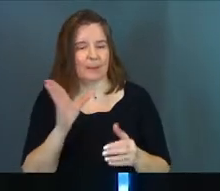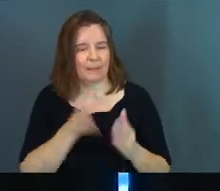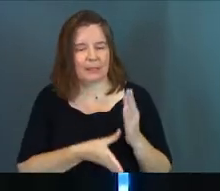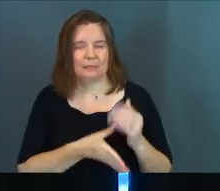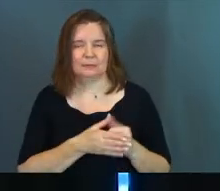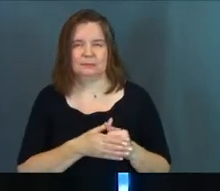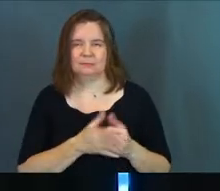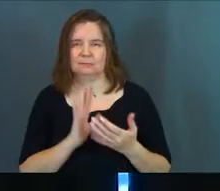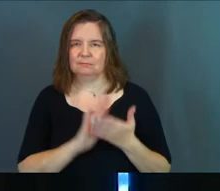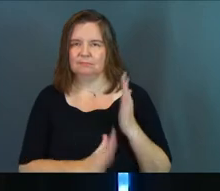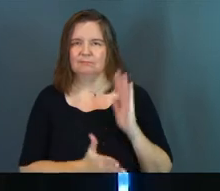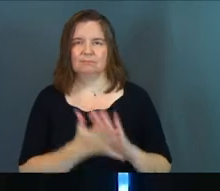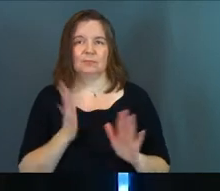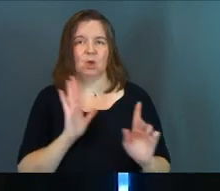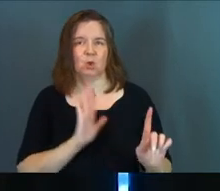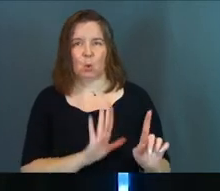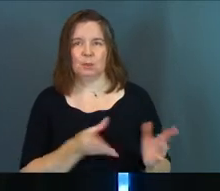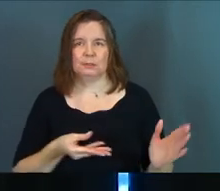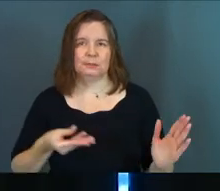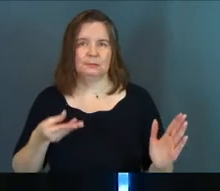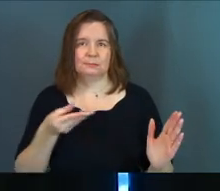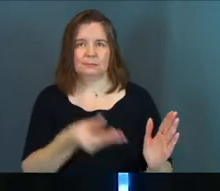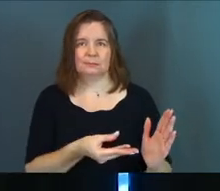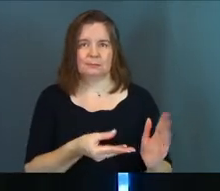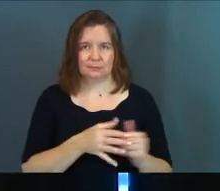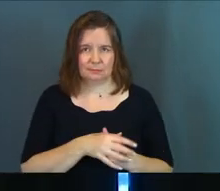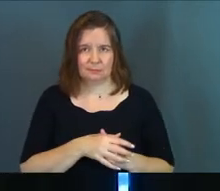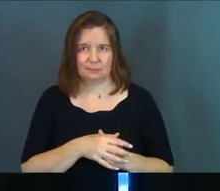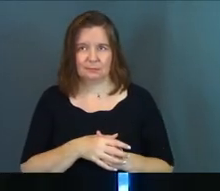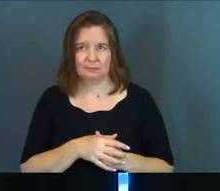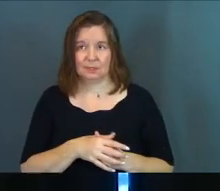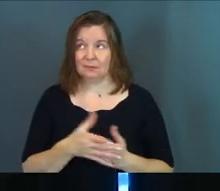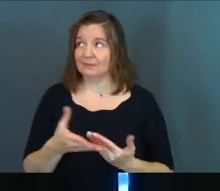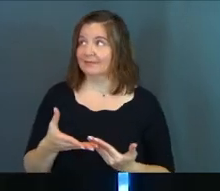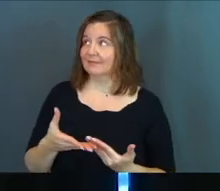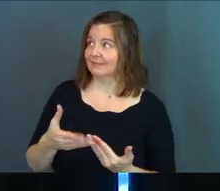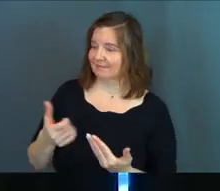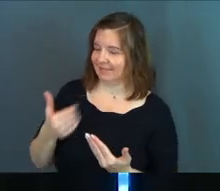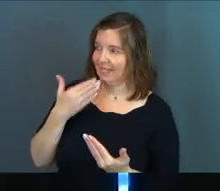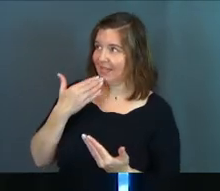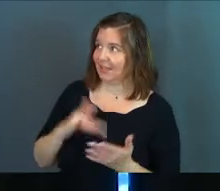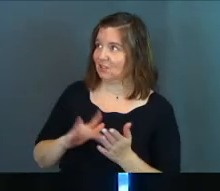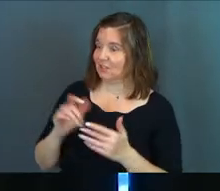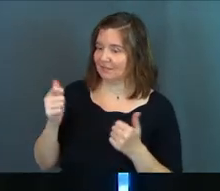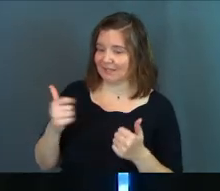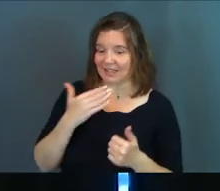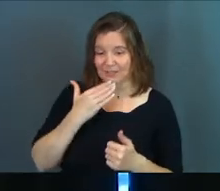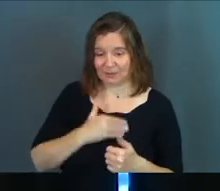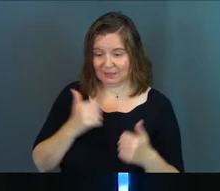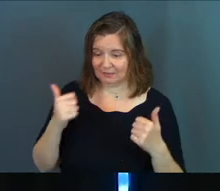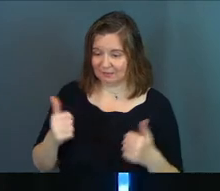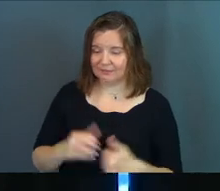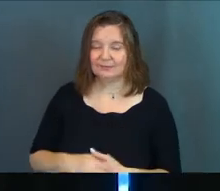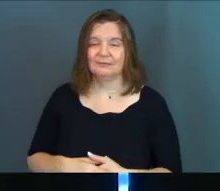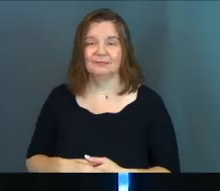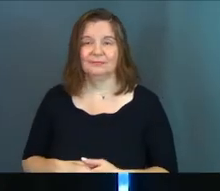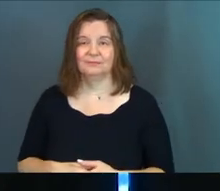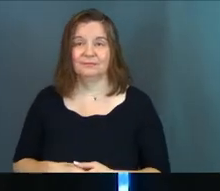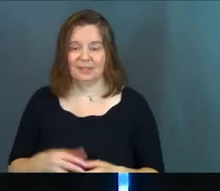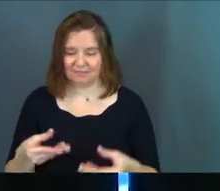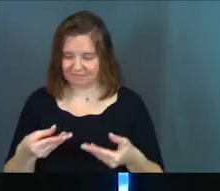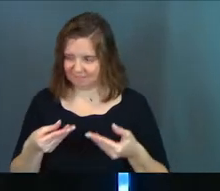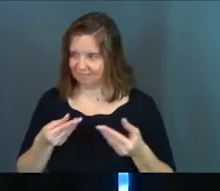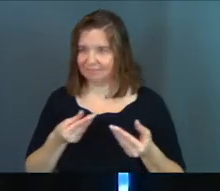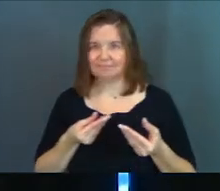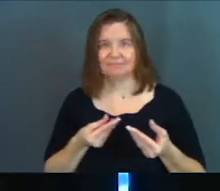complete. And it's all yours. You're like, thanks, Jesus. That's sweet, man. You take